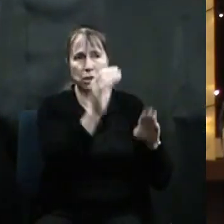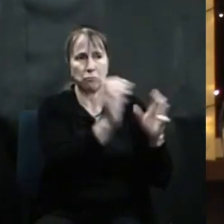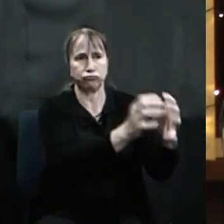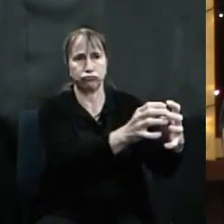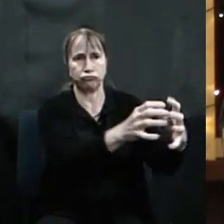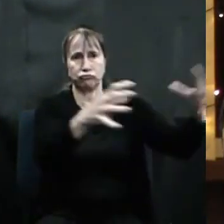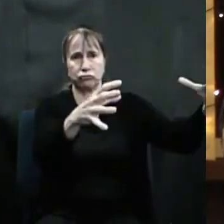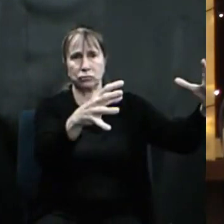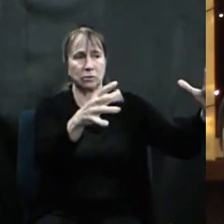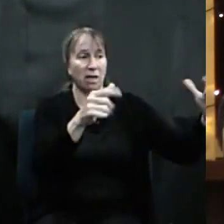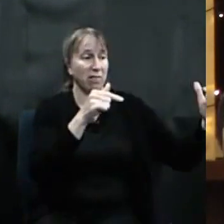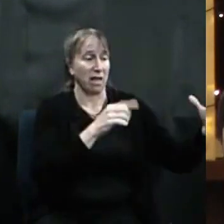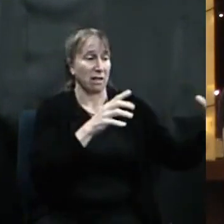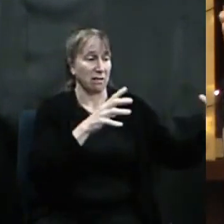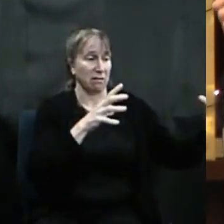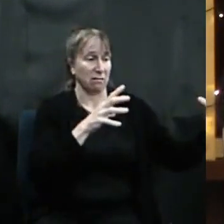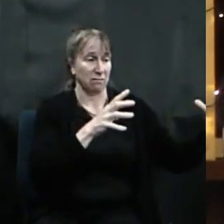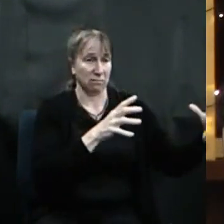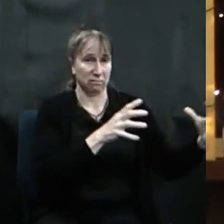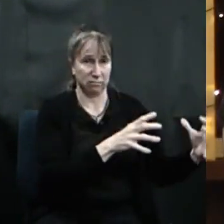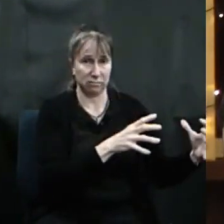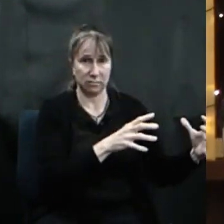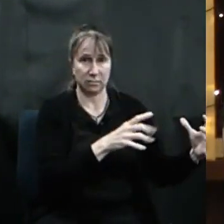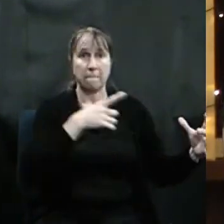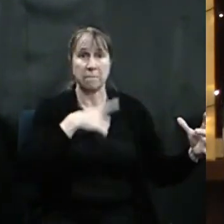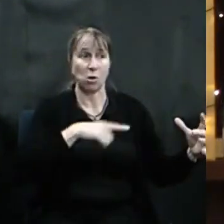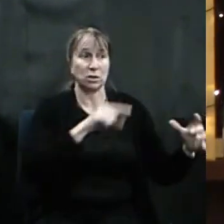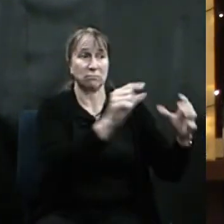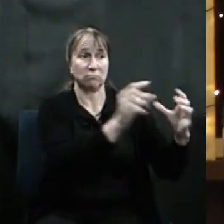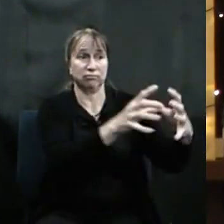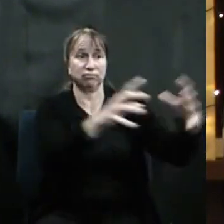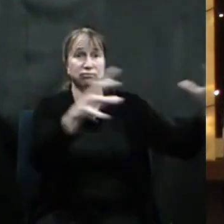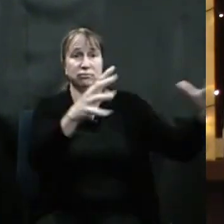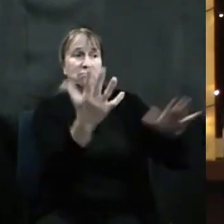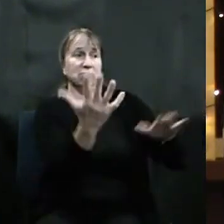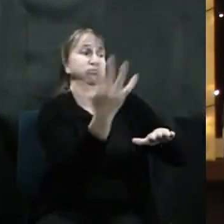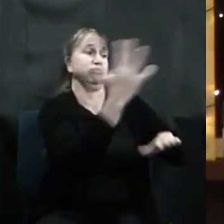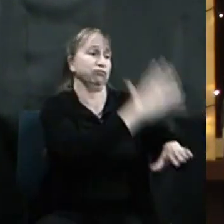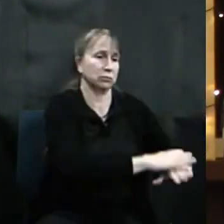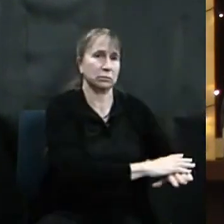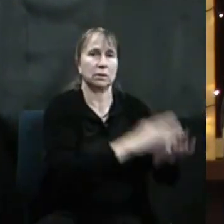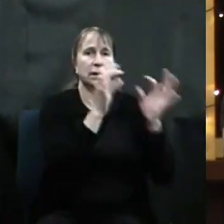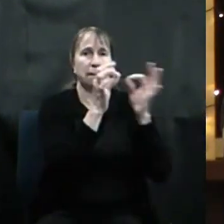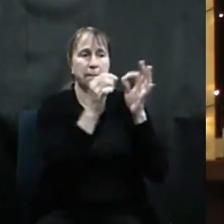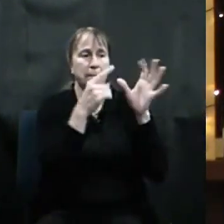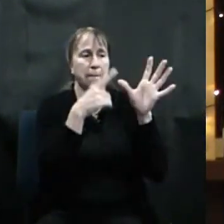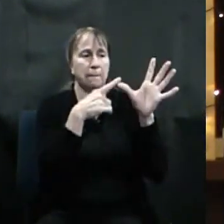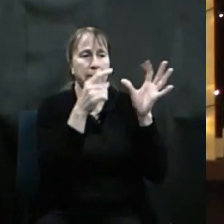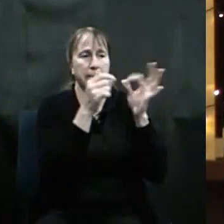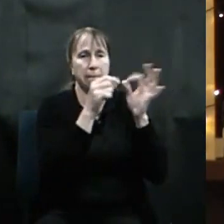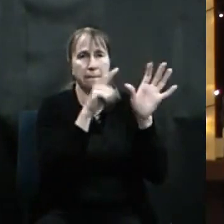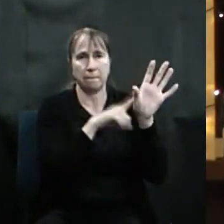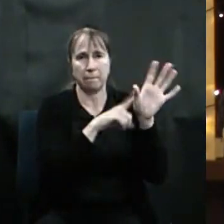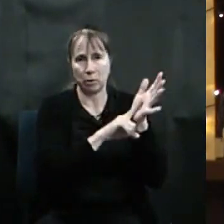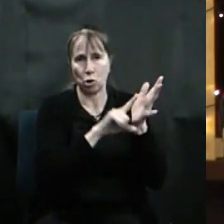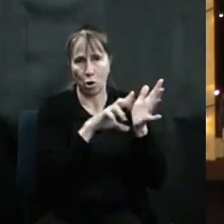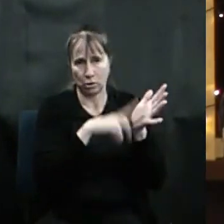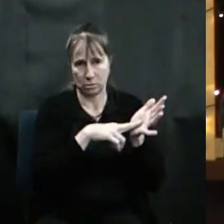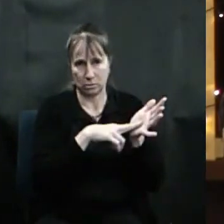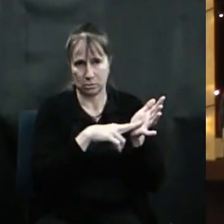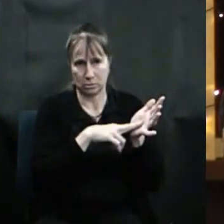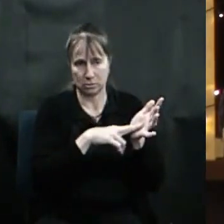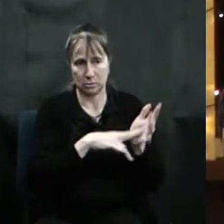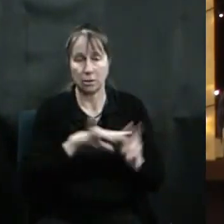Assyria. Babylon ended up conquering Assyria and defeating her. Now, you might think that's a bit of